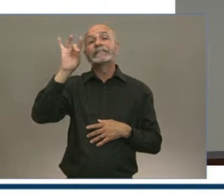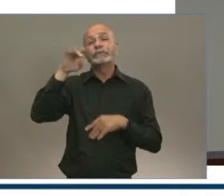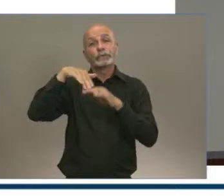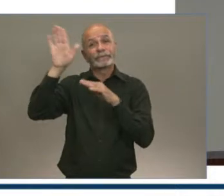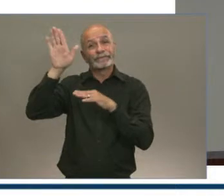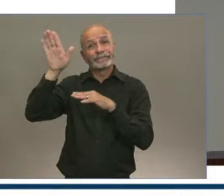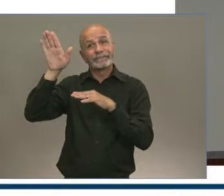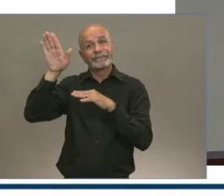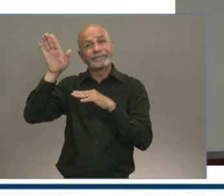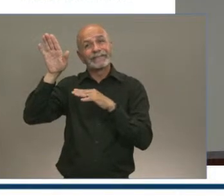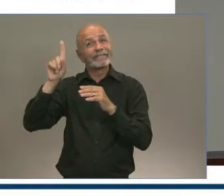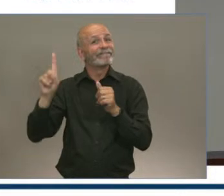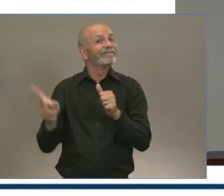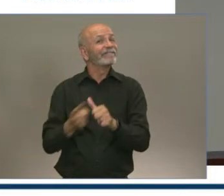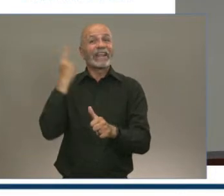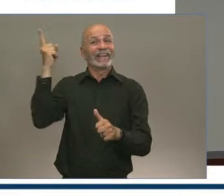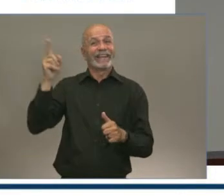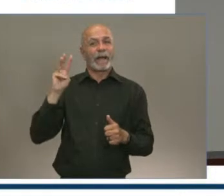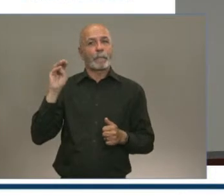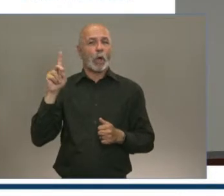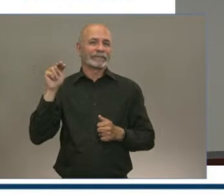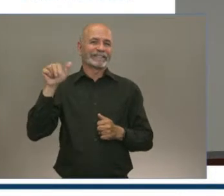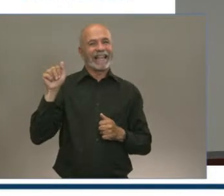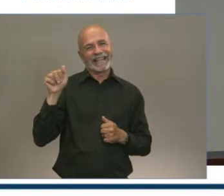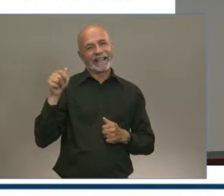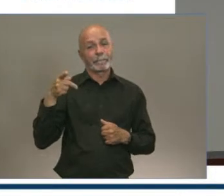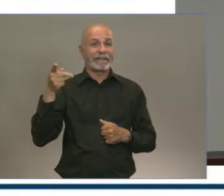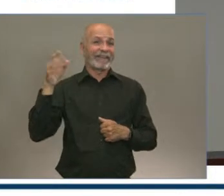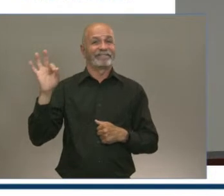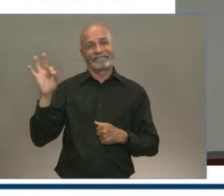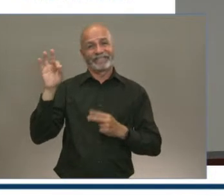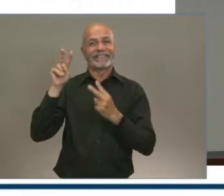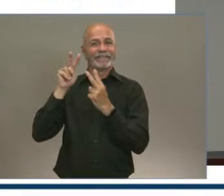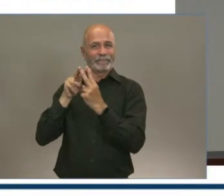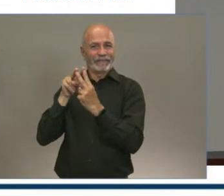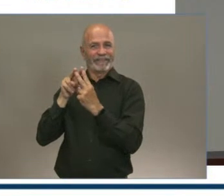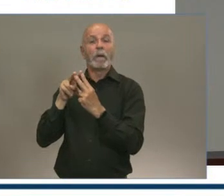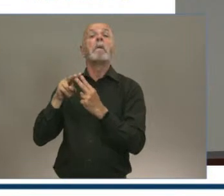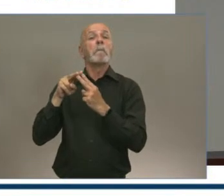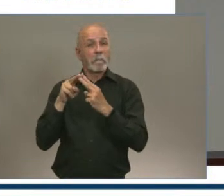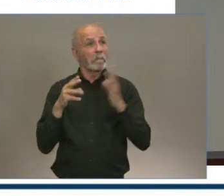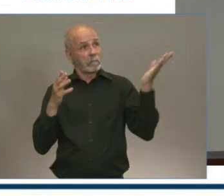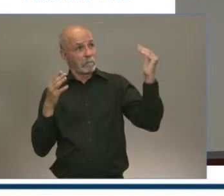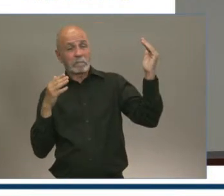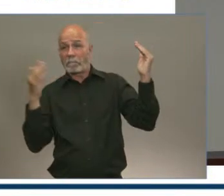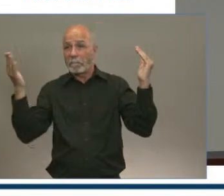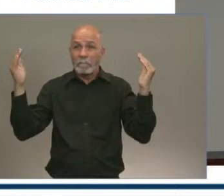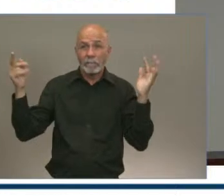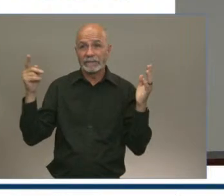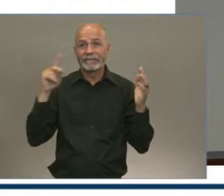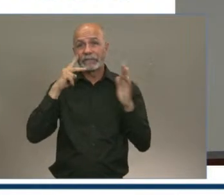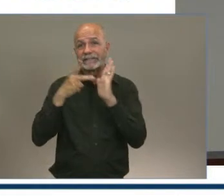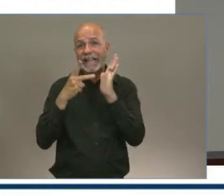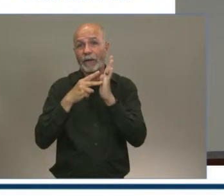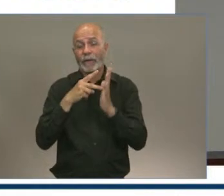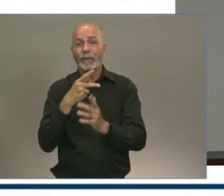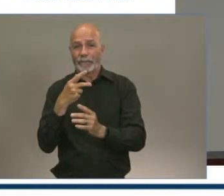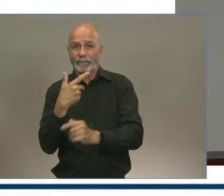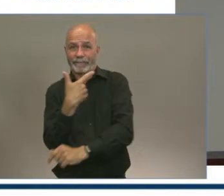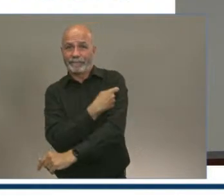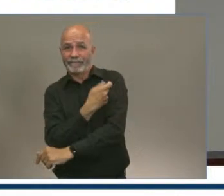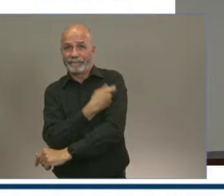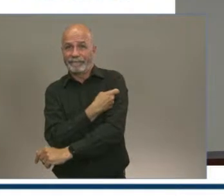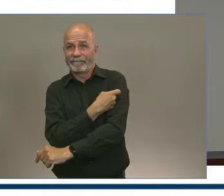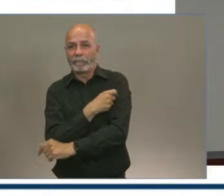first dose was a Moderna or Pfizer. We're starting to bring both groups in for second dose, but it's only been for about a week, so I don't have any